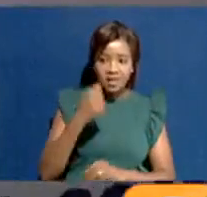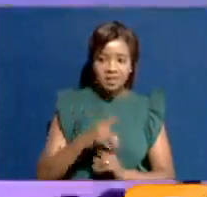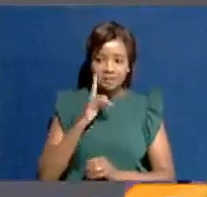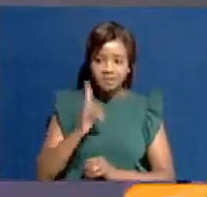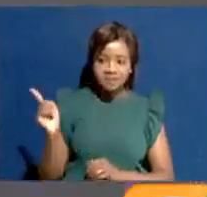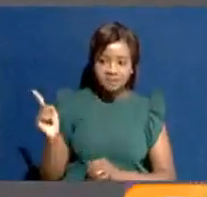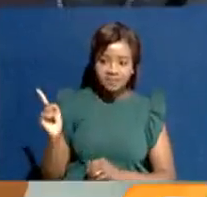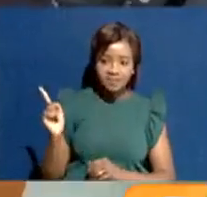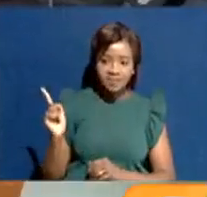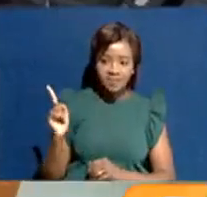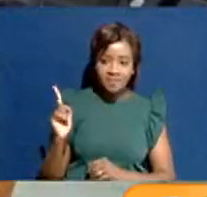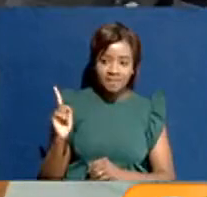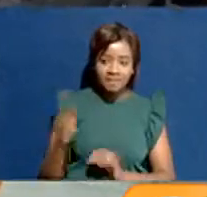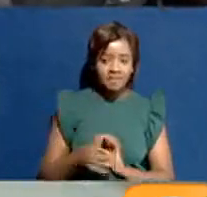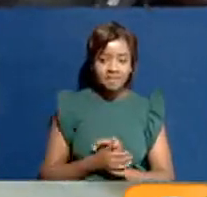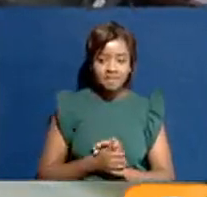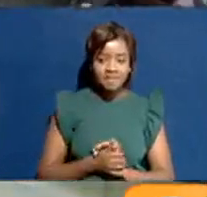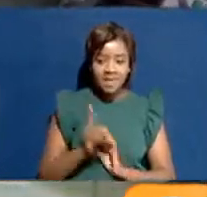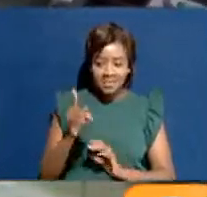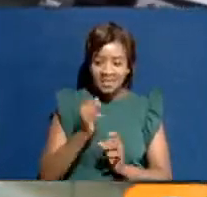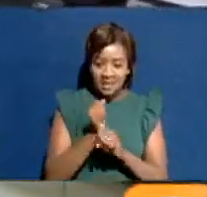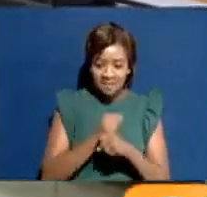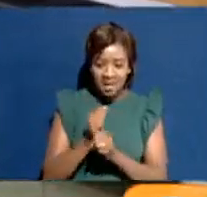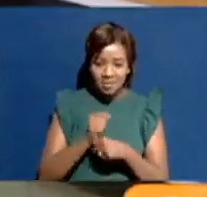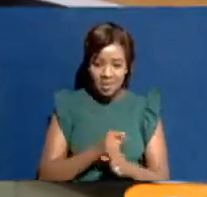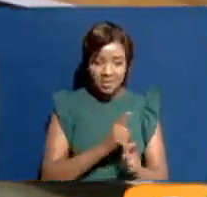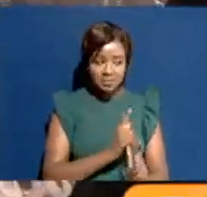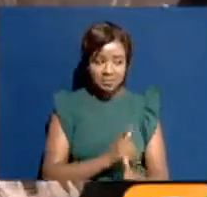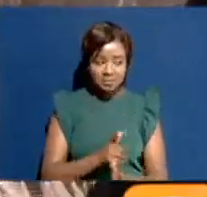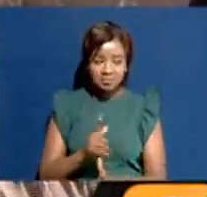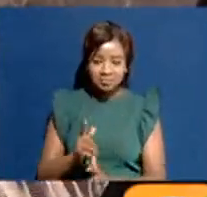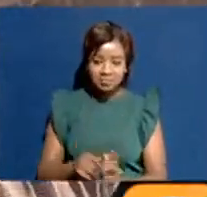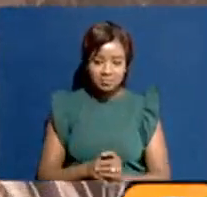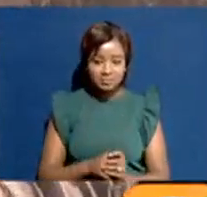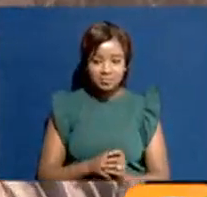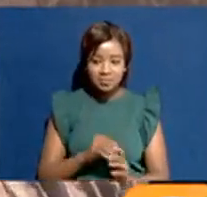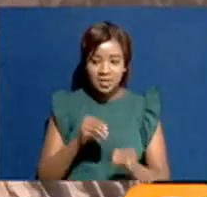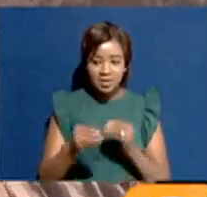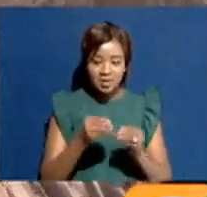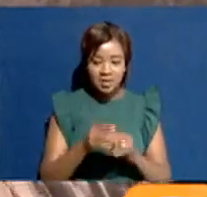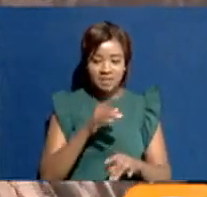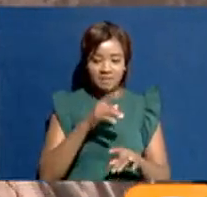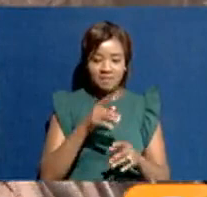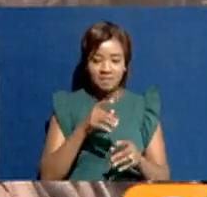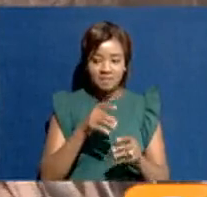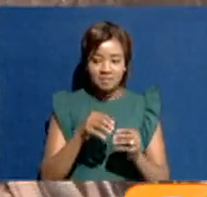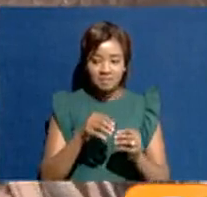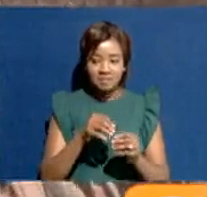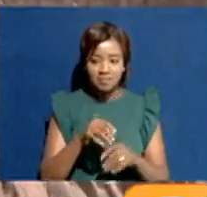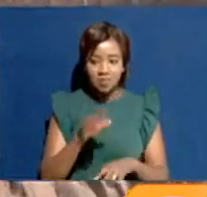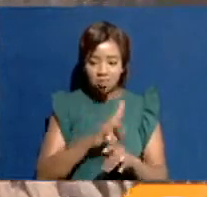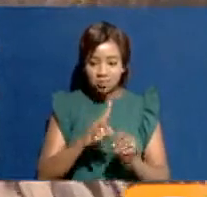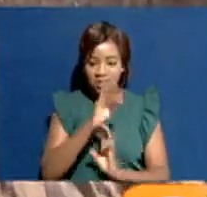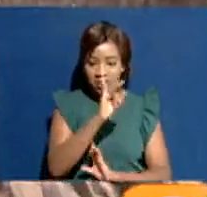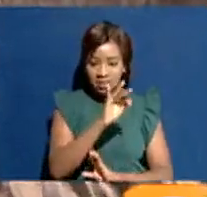Ugan Prosthetics, a venture making affordable prostheses and orthoses using 3D printing technology. We start with a